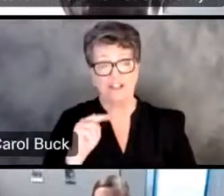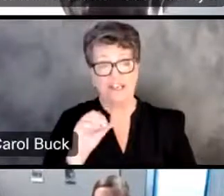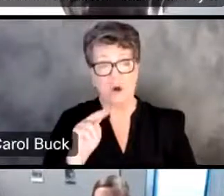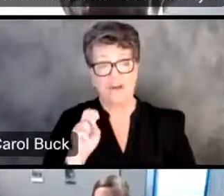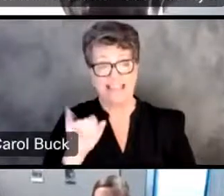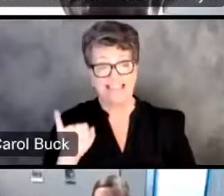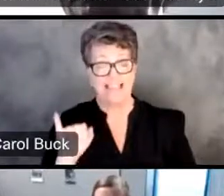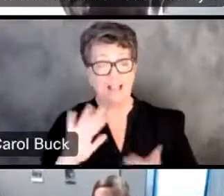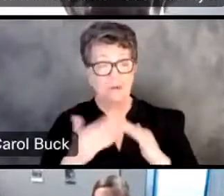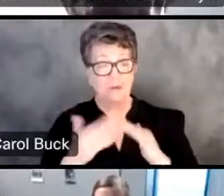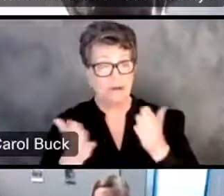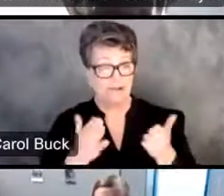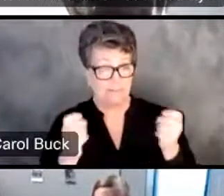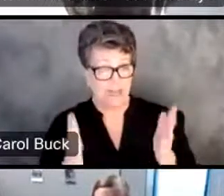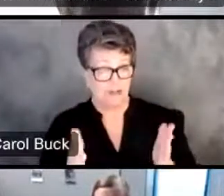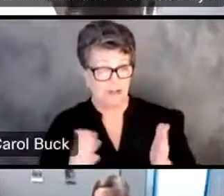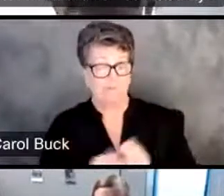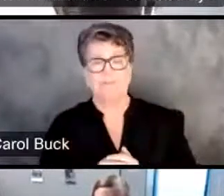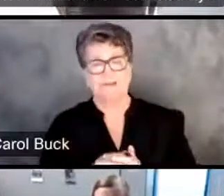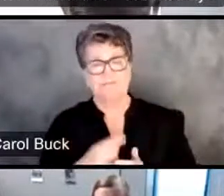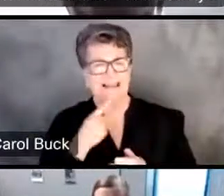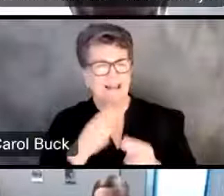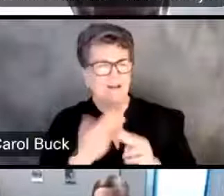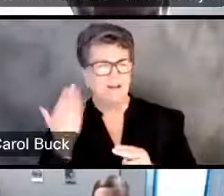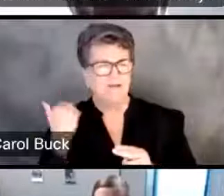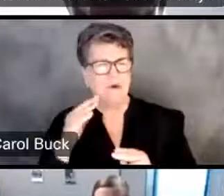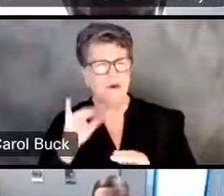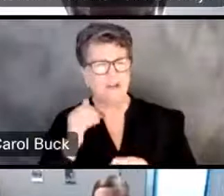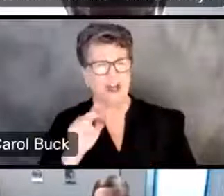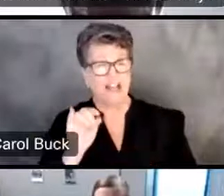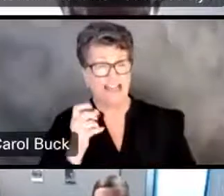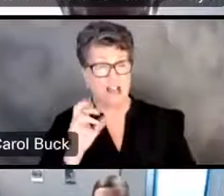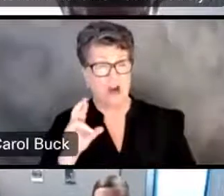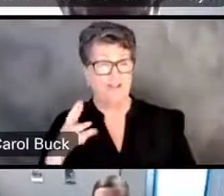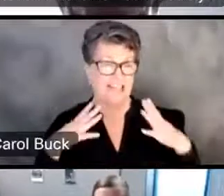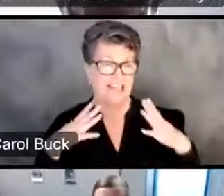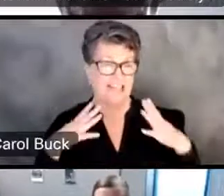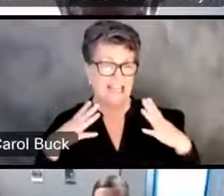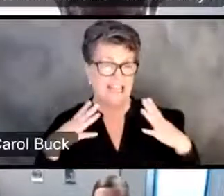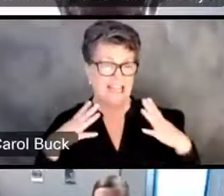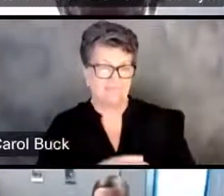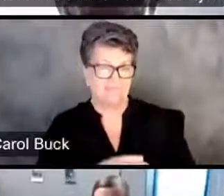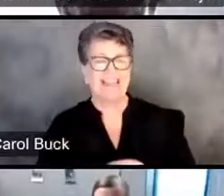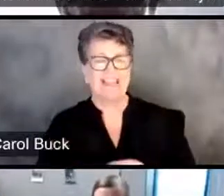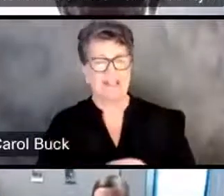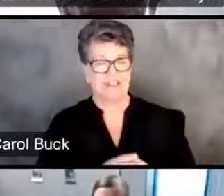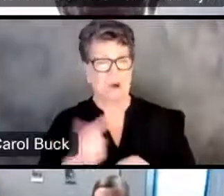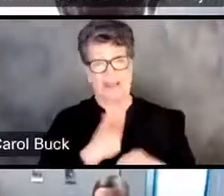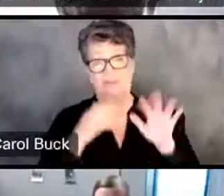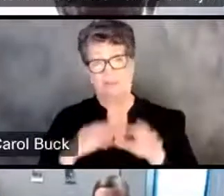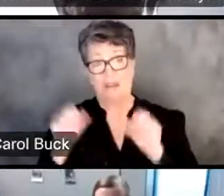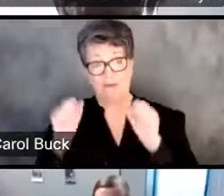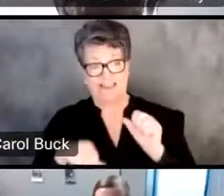community services managers. Like I mentioned before, John Decker is on vacation today. So we'll be hosting